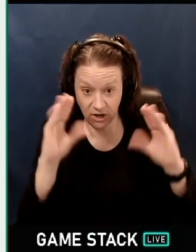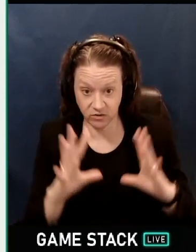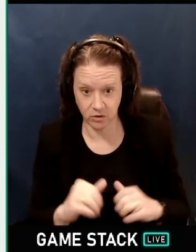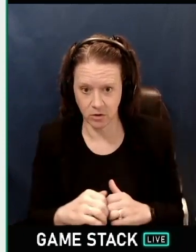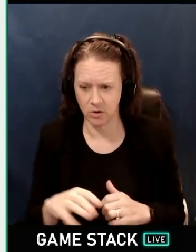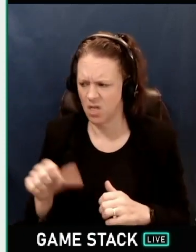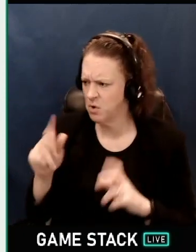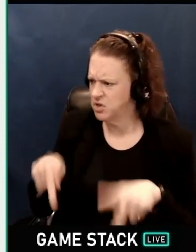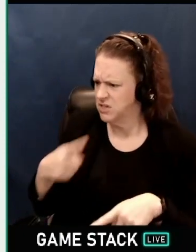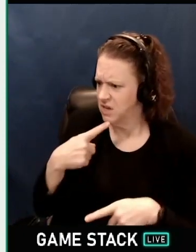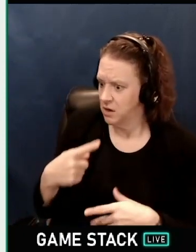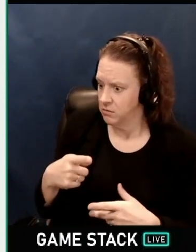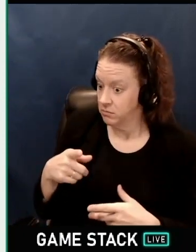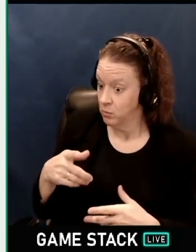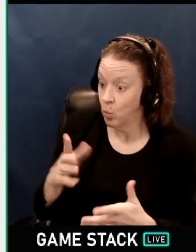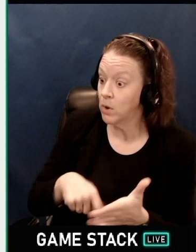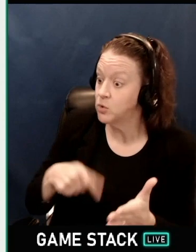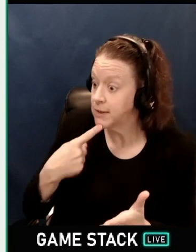ma'am.